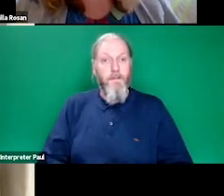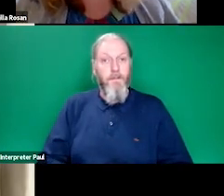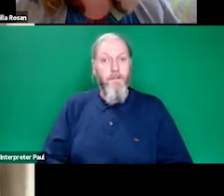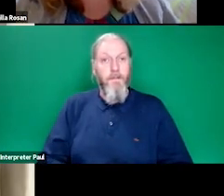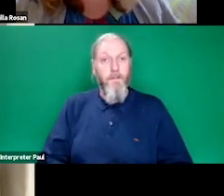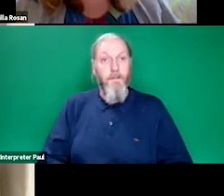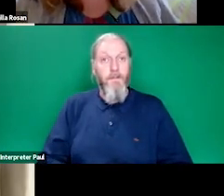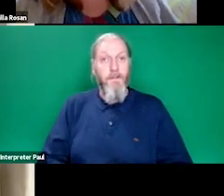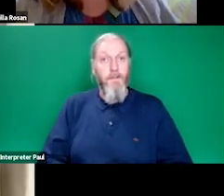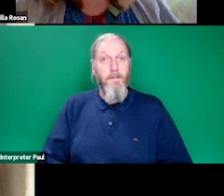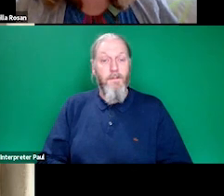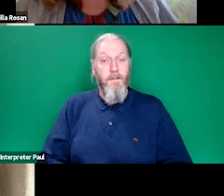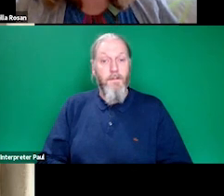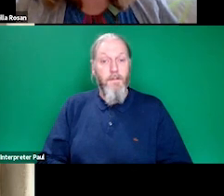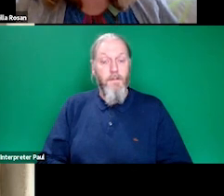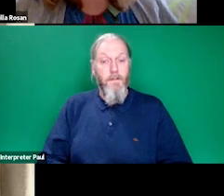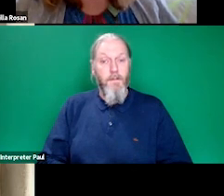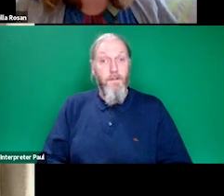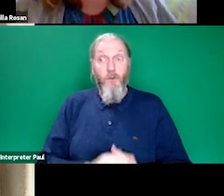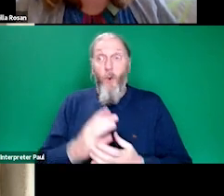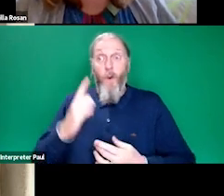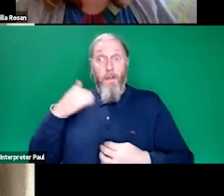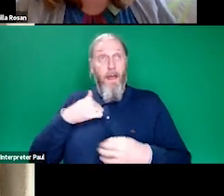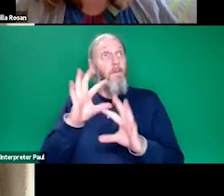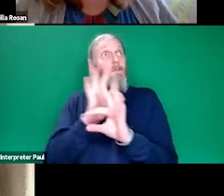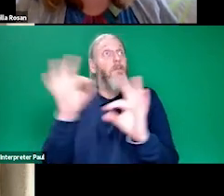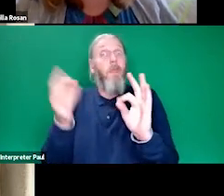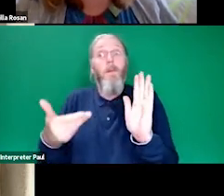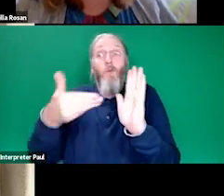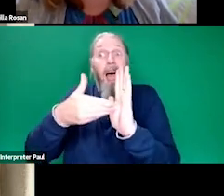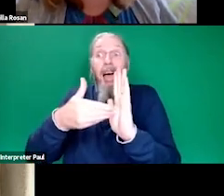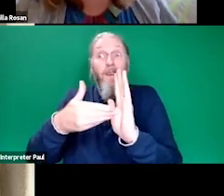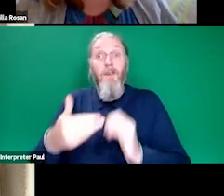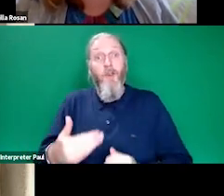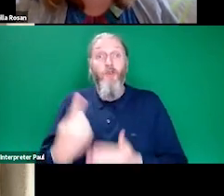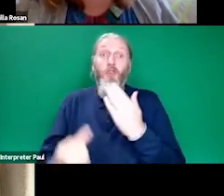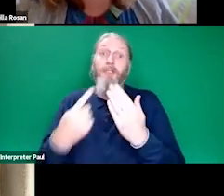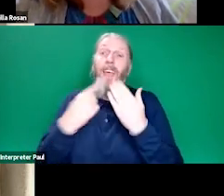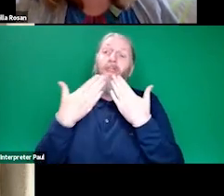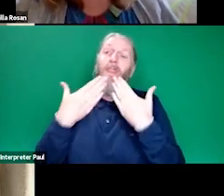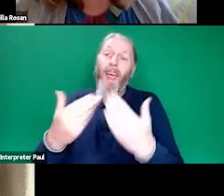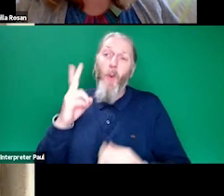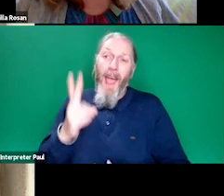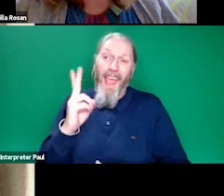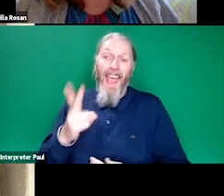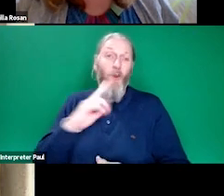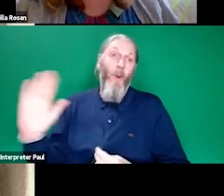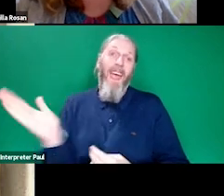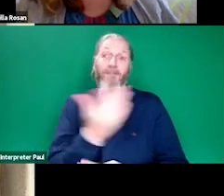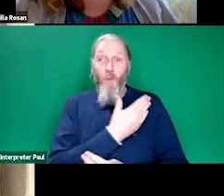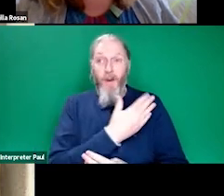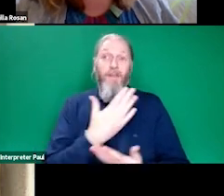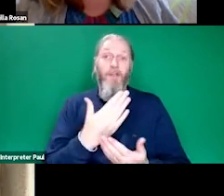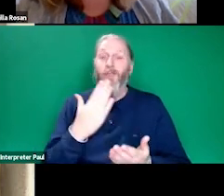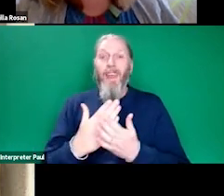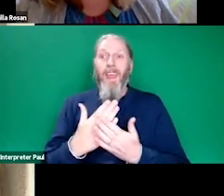So it's nothing more for me to say now other than another huge thank you to everybody. All the people that